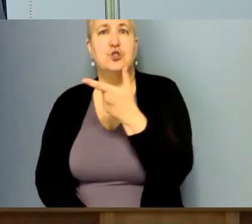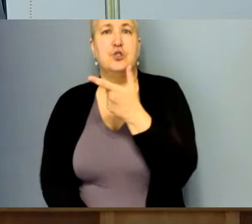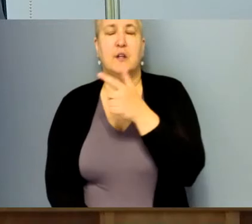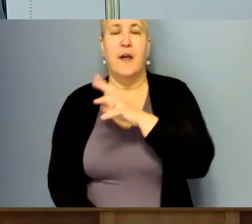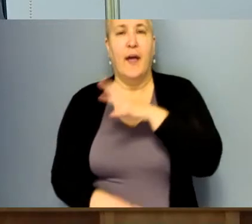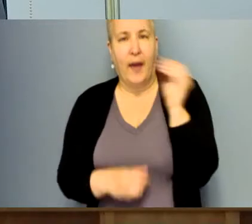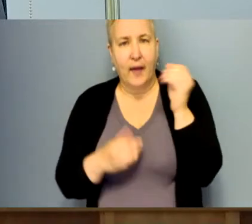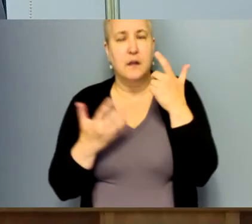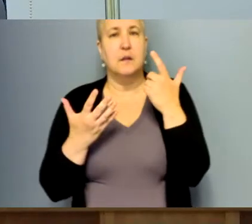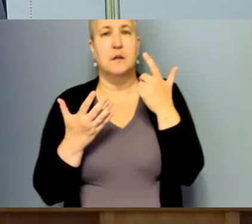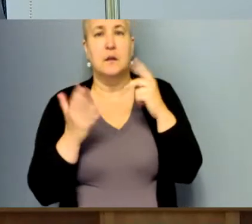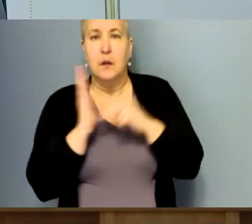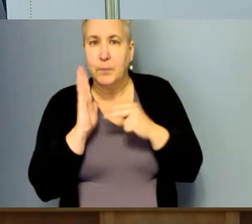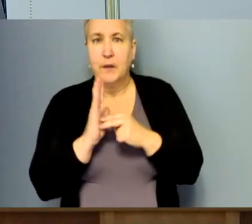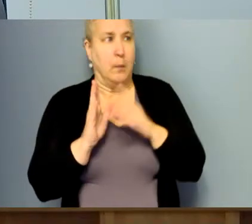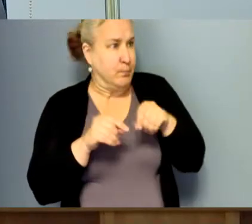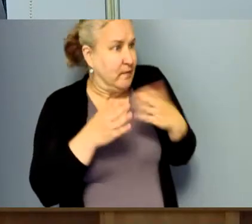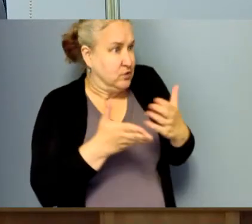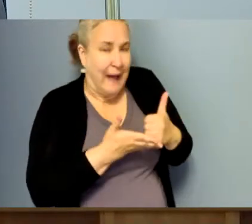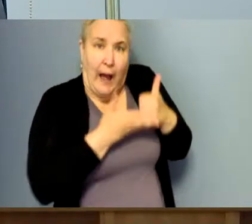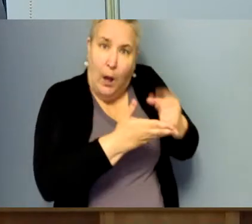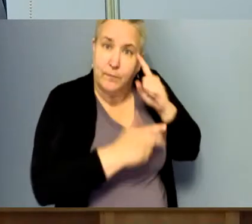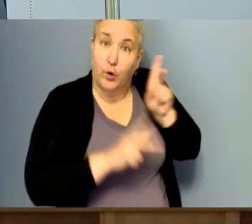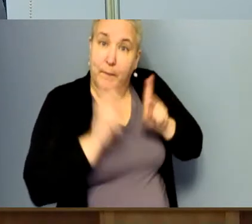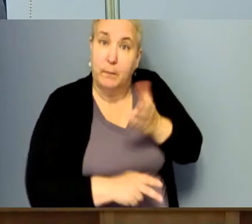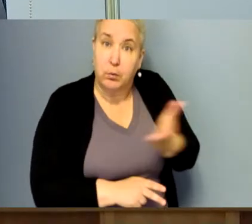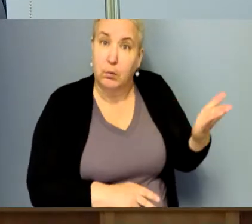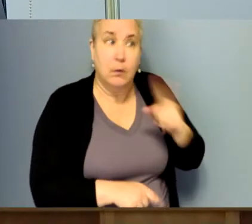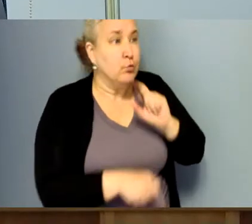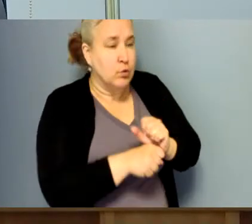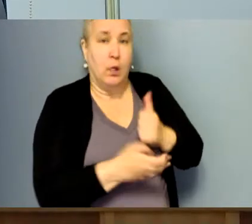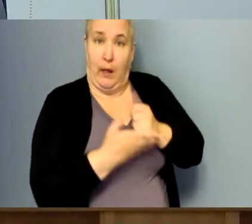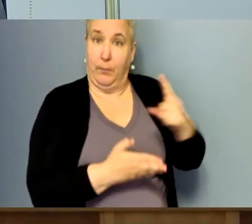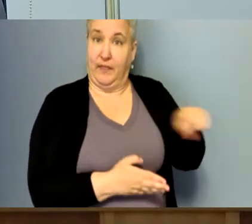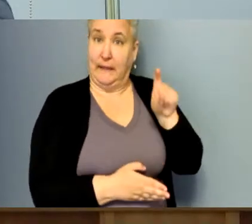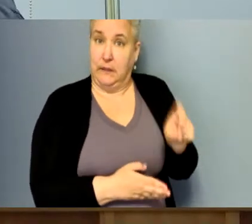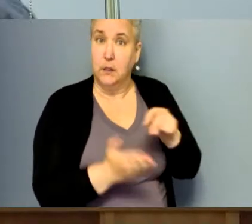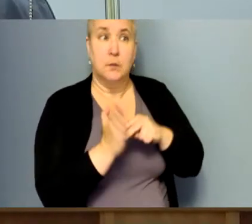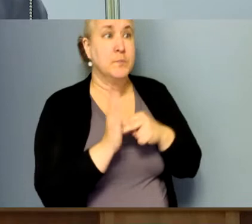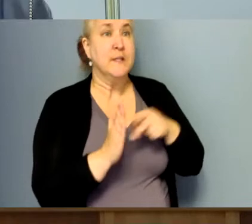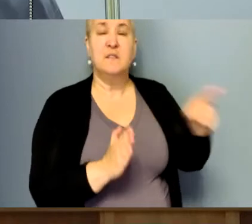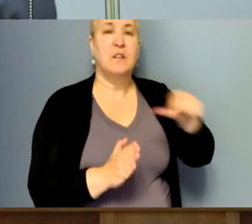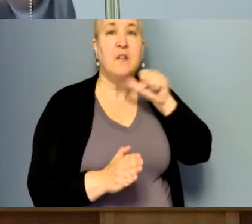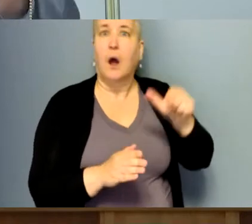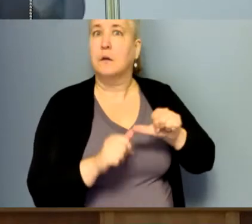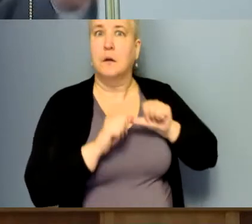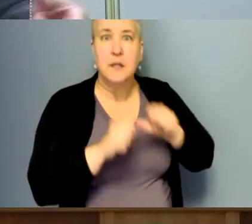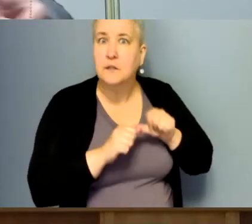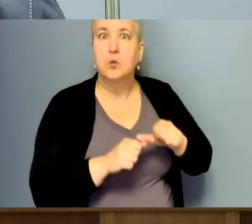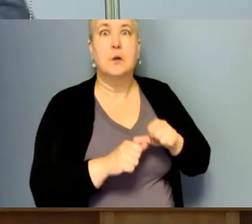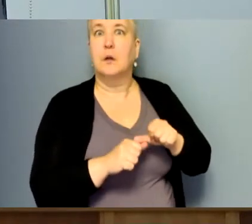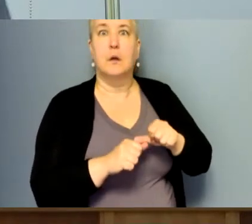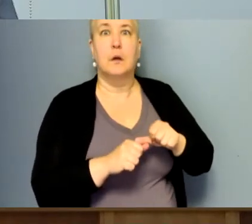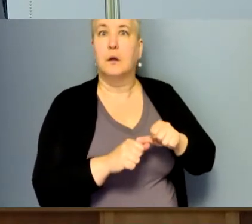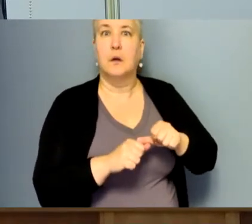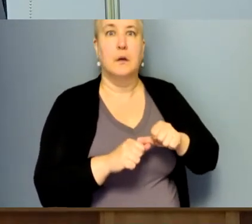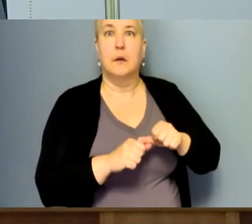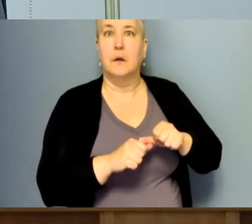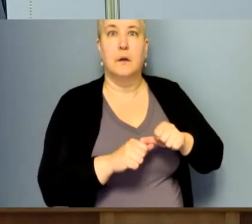And it actually delivers help to people, like real help that they need, so that they're not continually ending up,